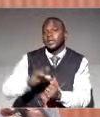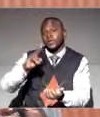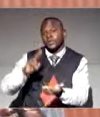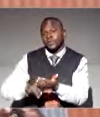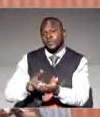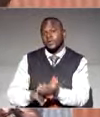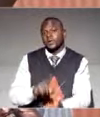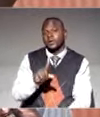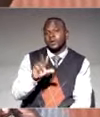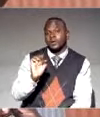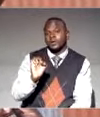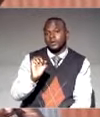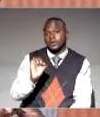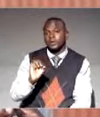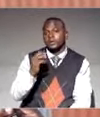gwa November